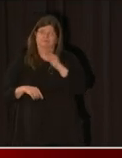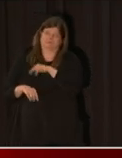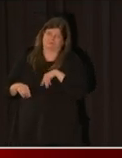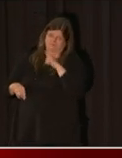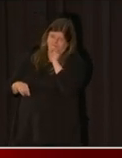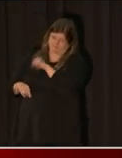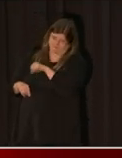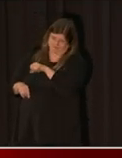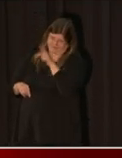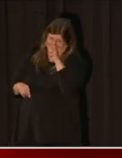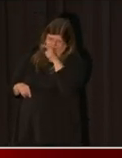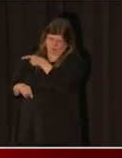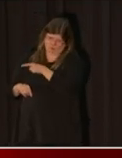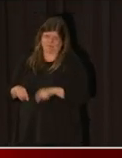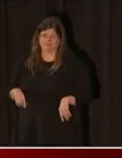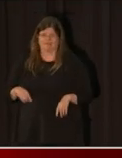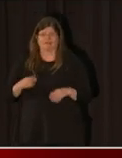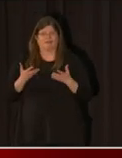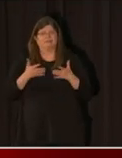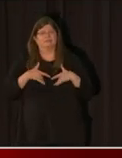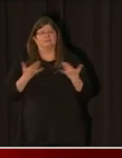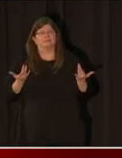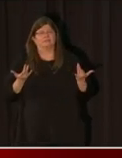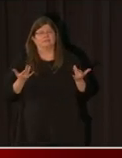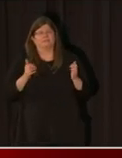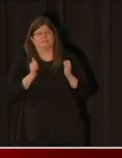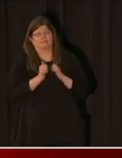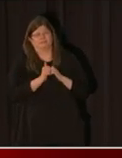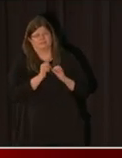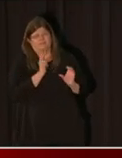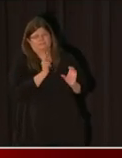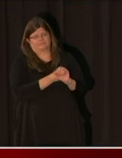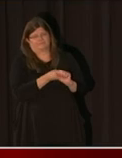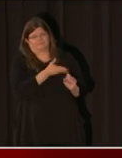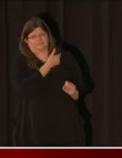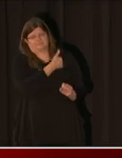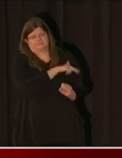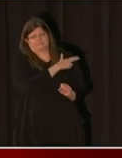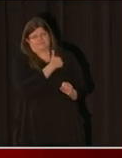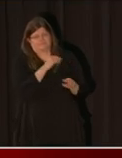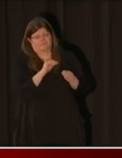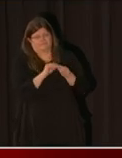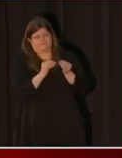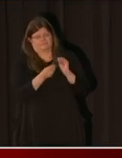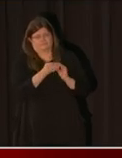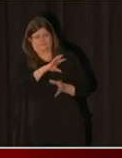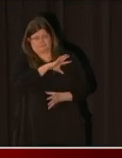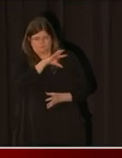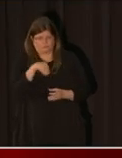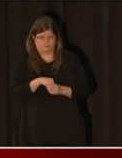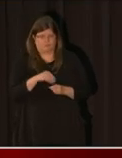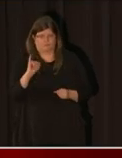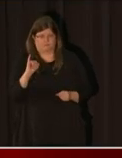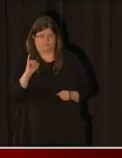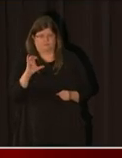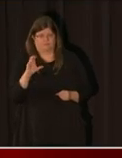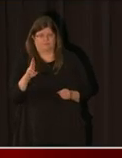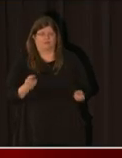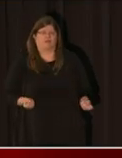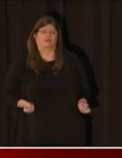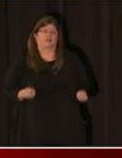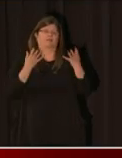What are the latest hospitalization figures in D.C., including ICU and ventilator use?